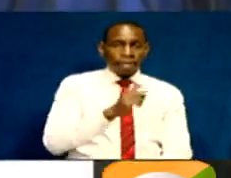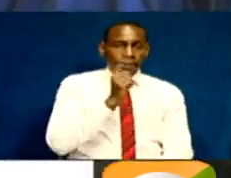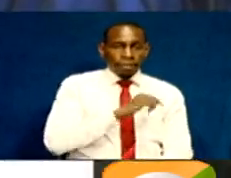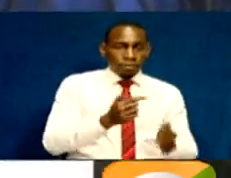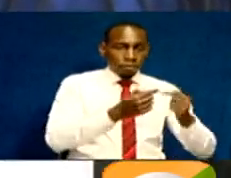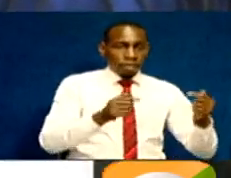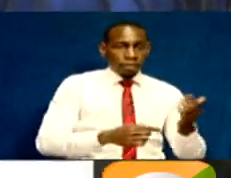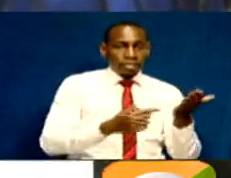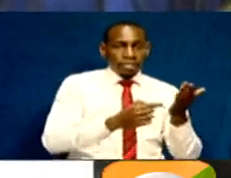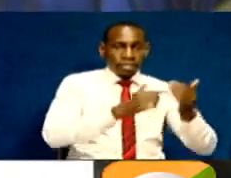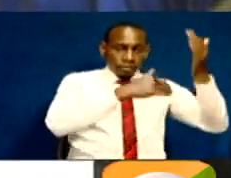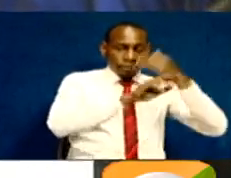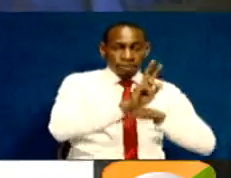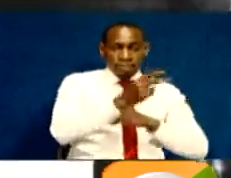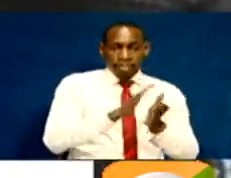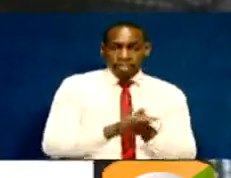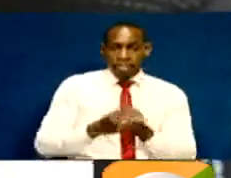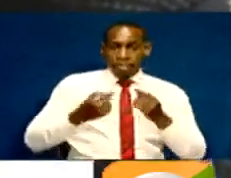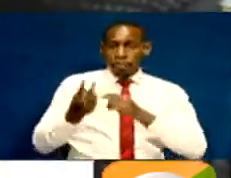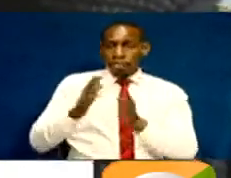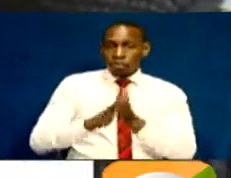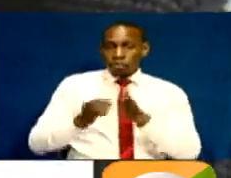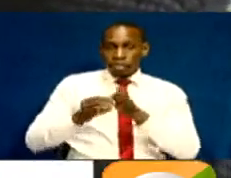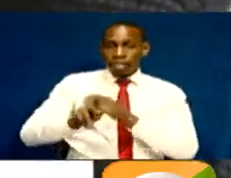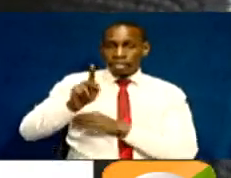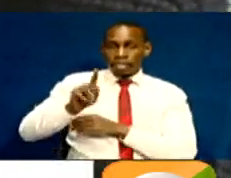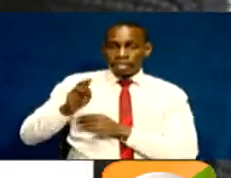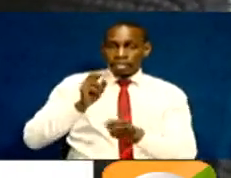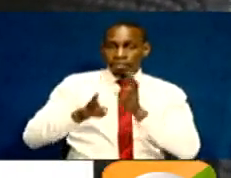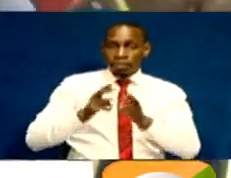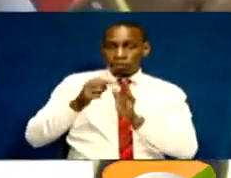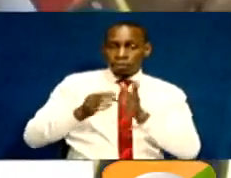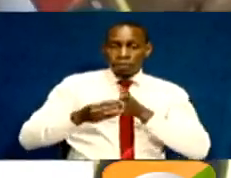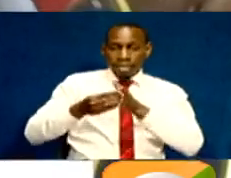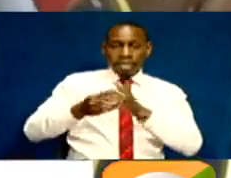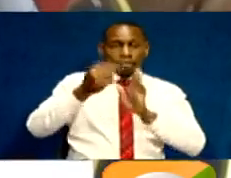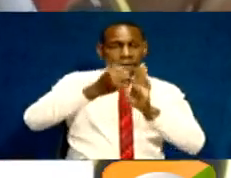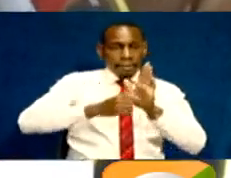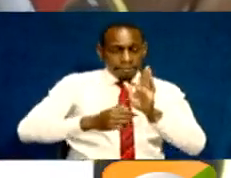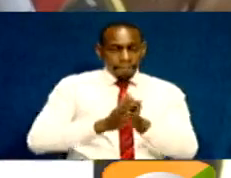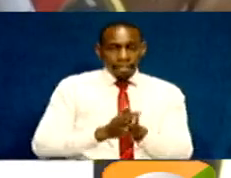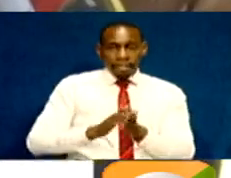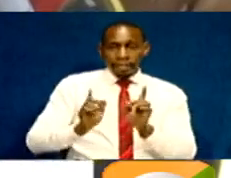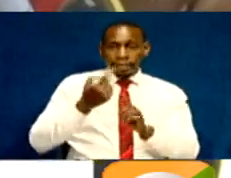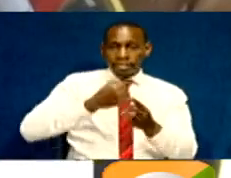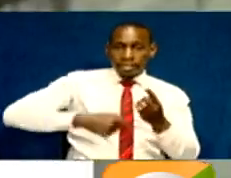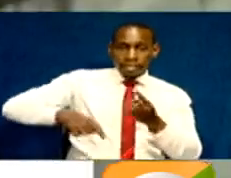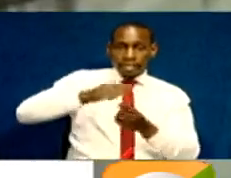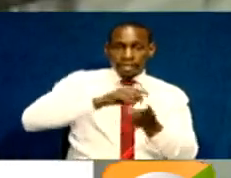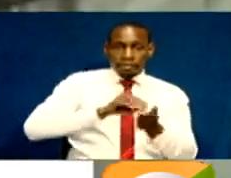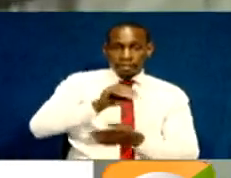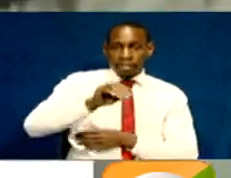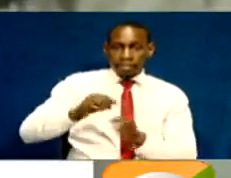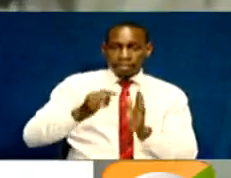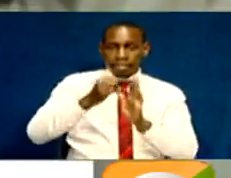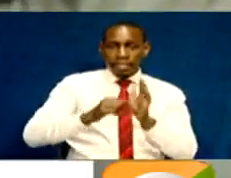against the Technical University of Kenya. The two wins take KCB 22 points clear on the log as the first leg of the tournament comes